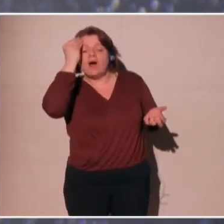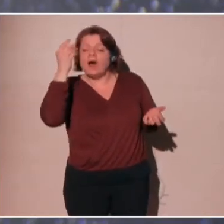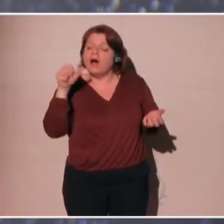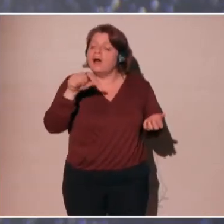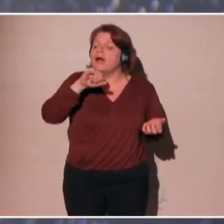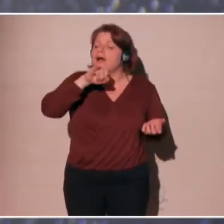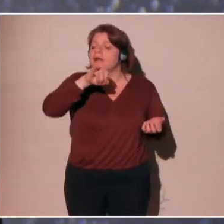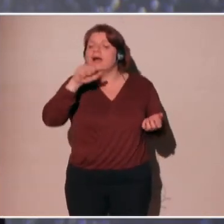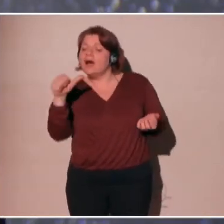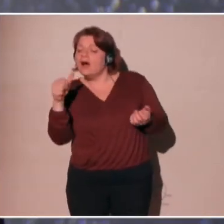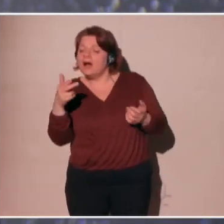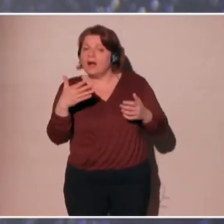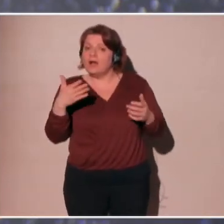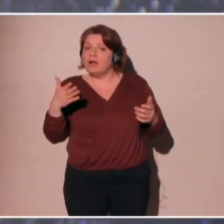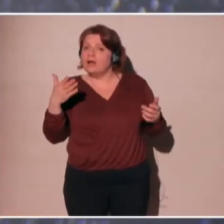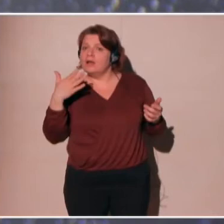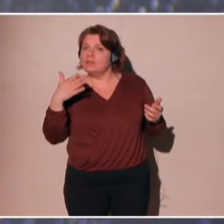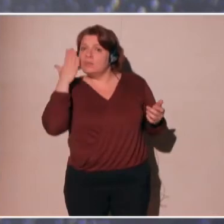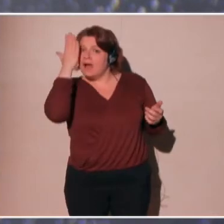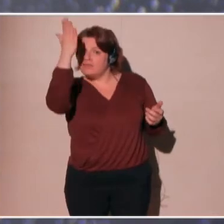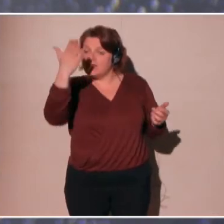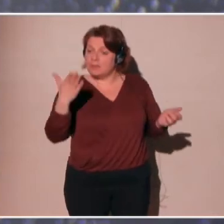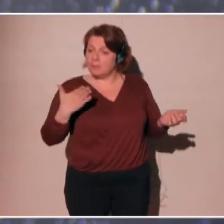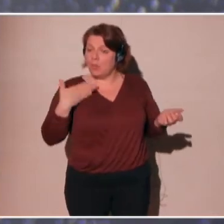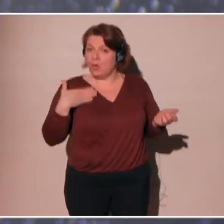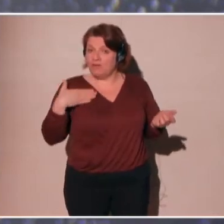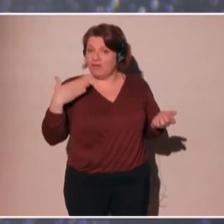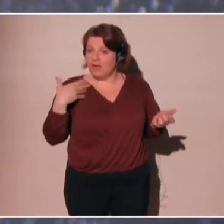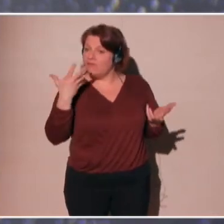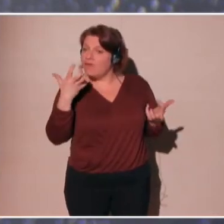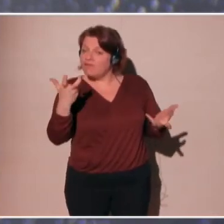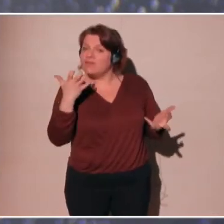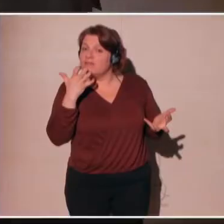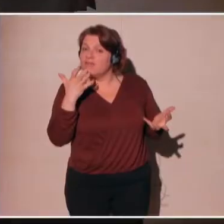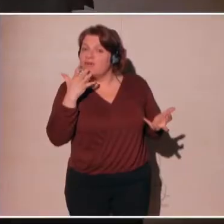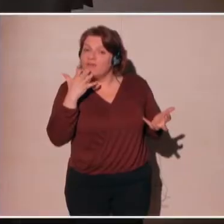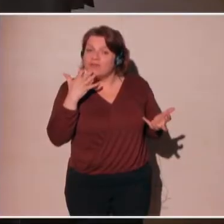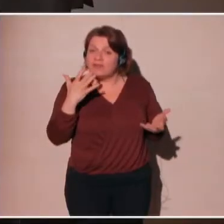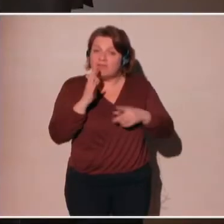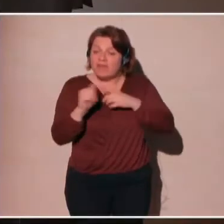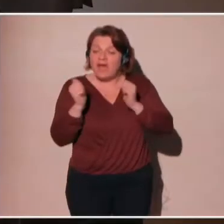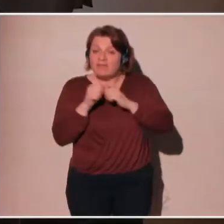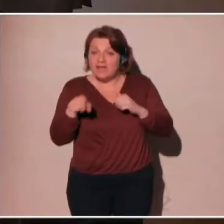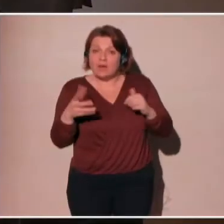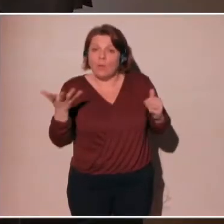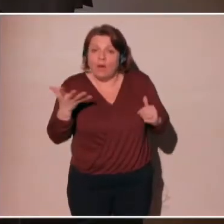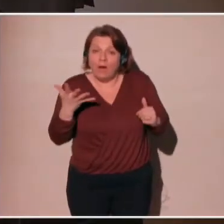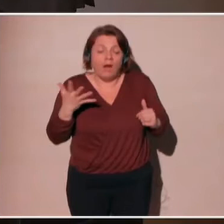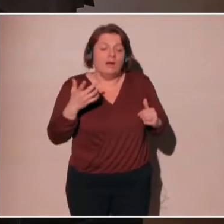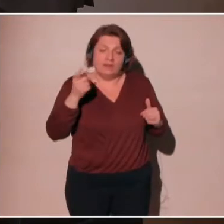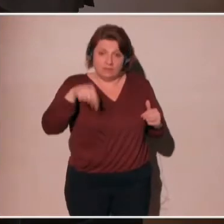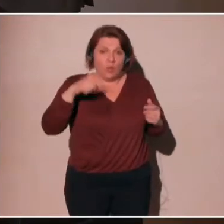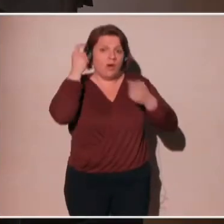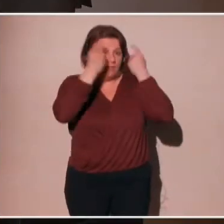And in order to know what we want to do with artificial intelligence in the future, we have, first of all, to think